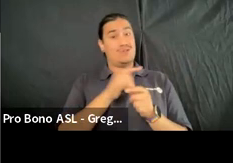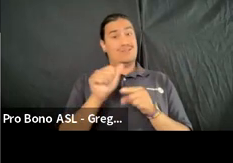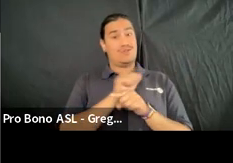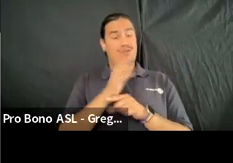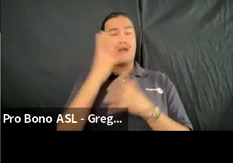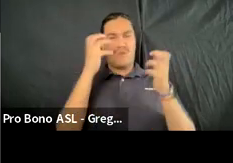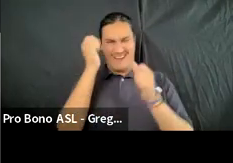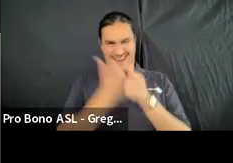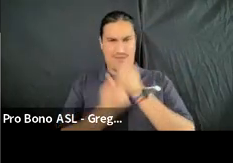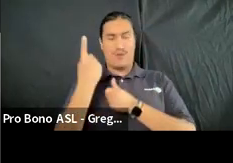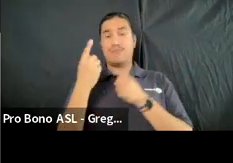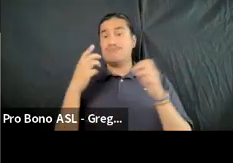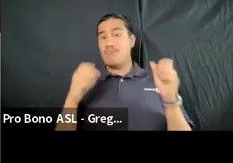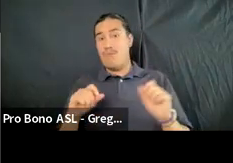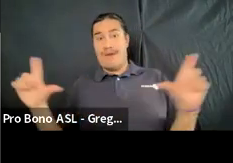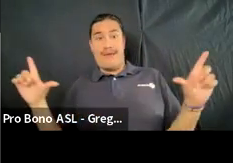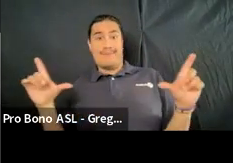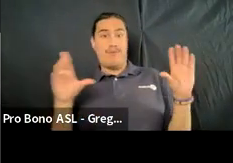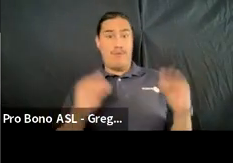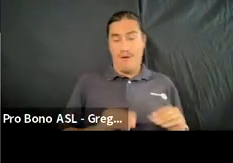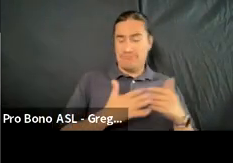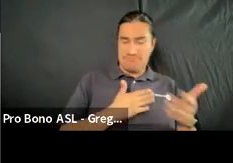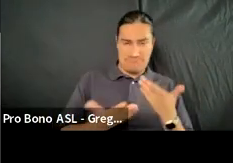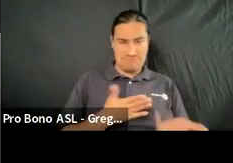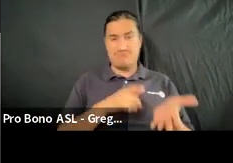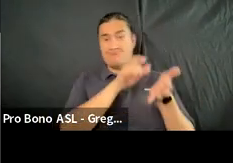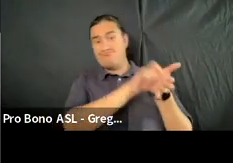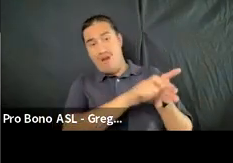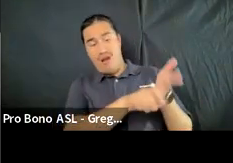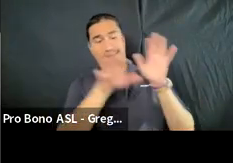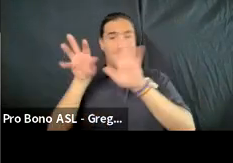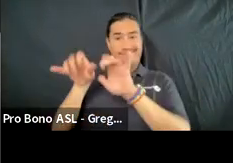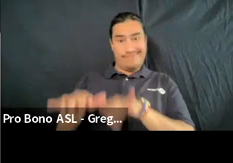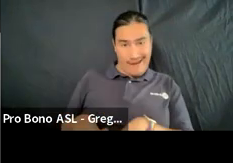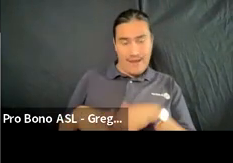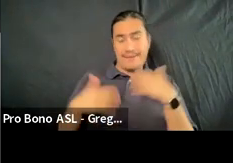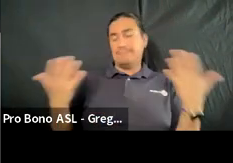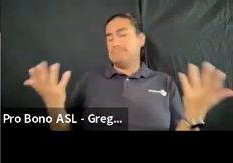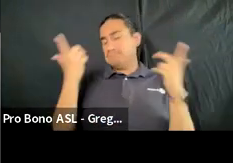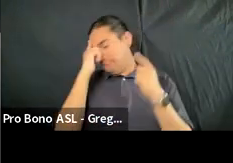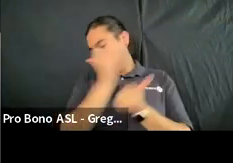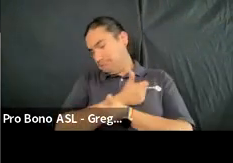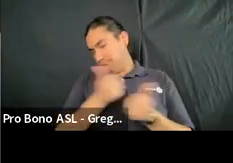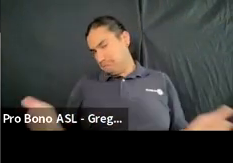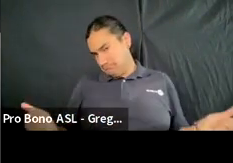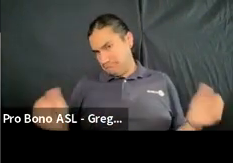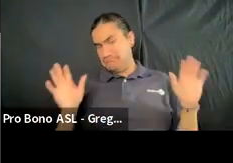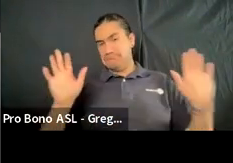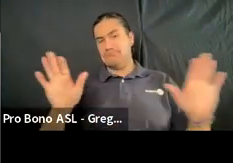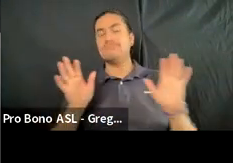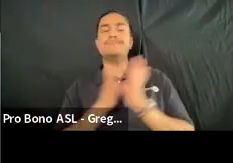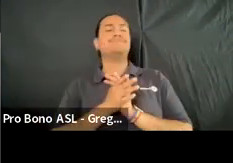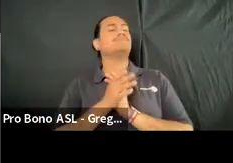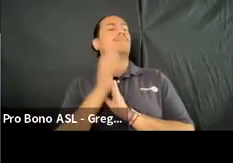call, you can be on camera, you can be off camera, you can write on your computer, you can write using a pen and pencil and